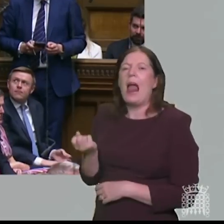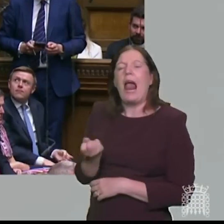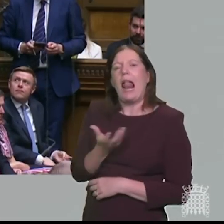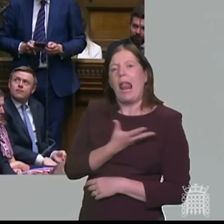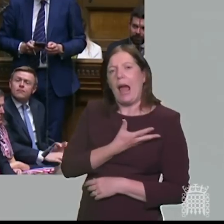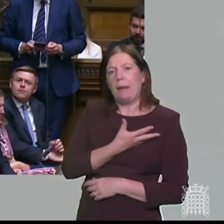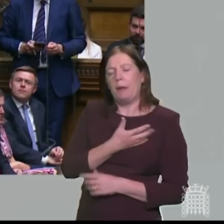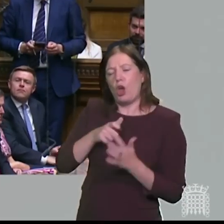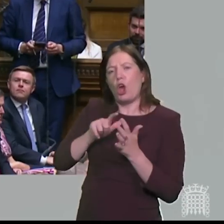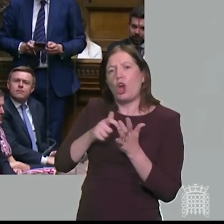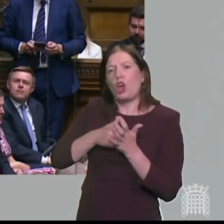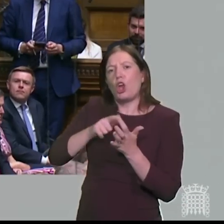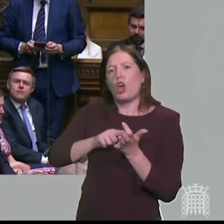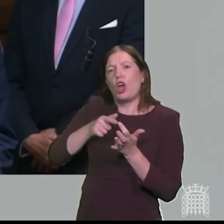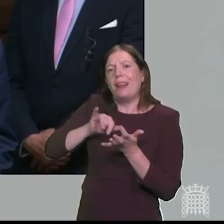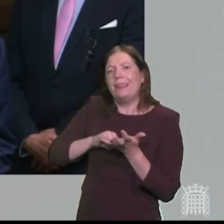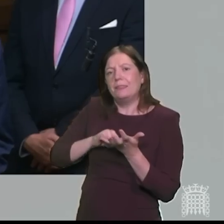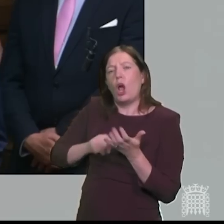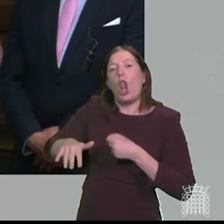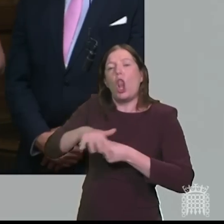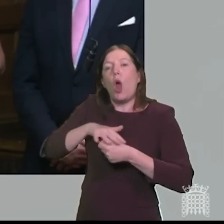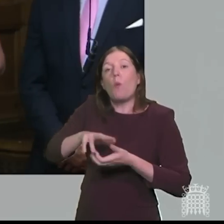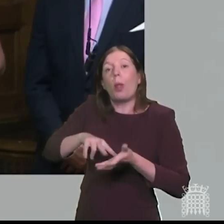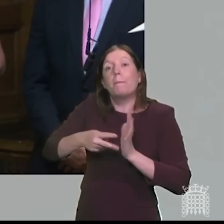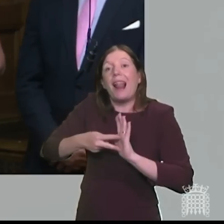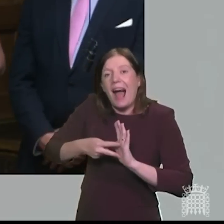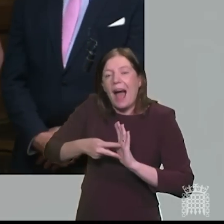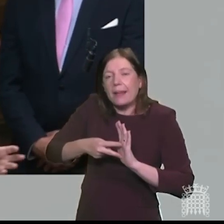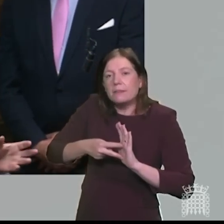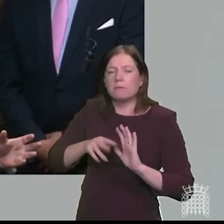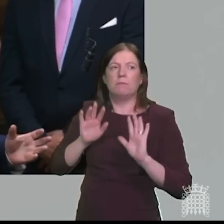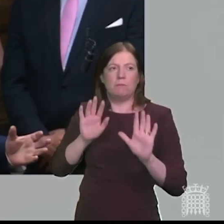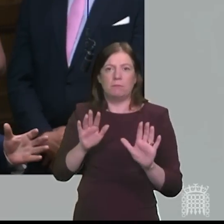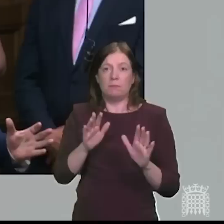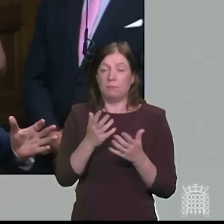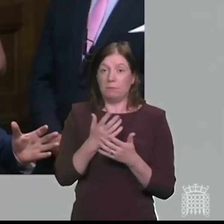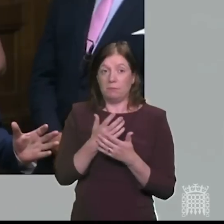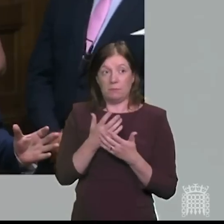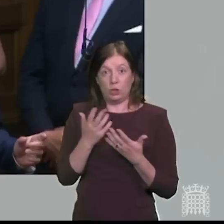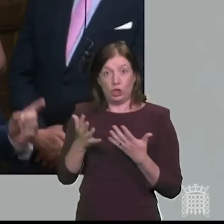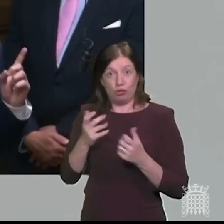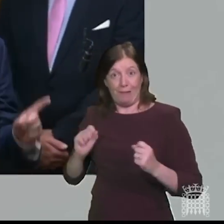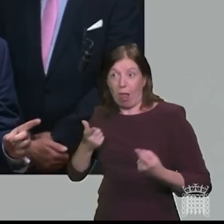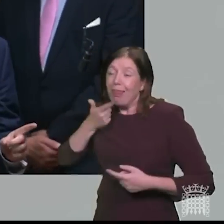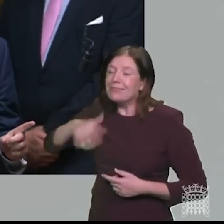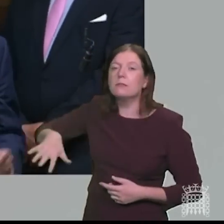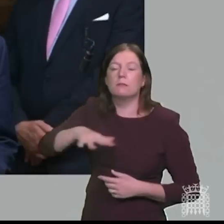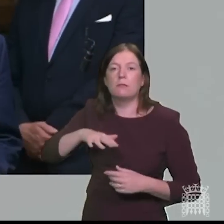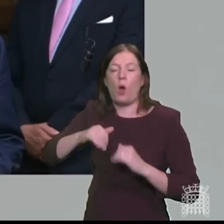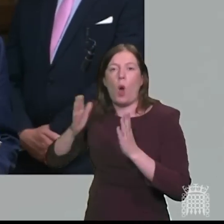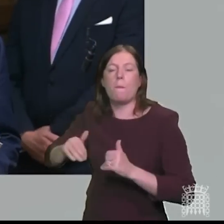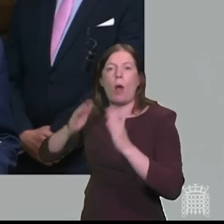Labour-run Kirklees Council's local plan is seeing hundreds of homes built on greenfield sites,